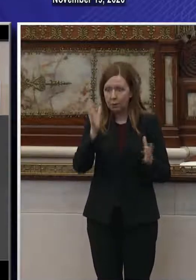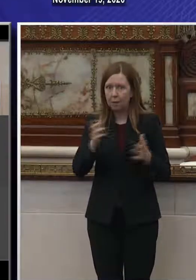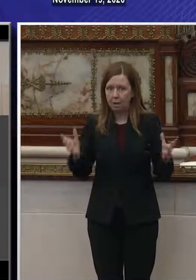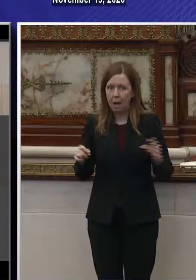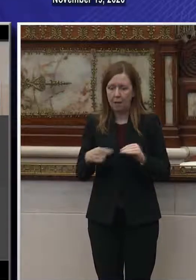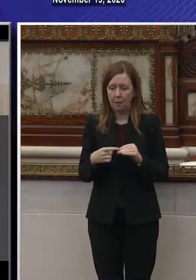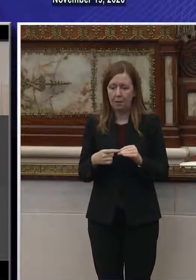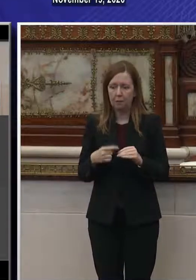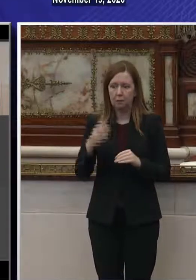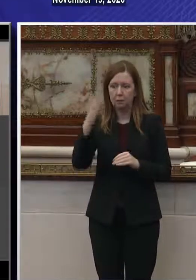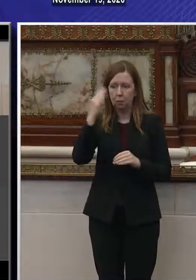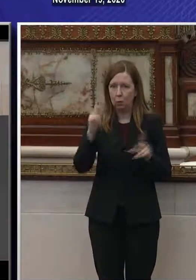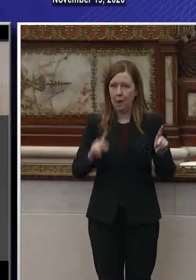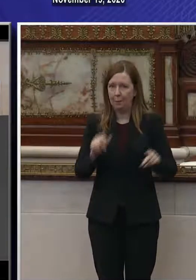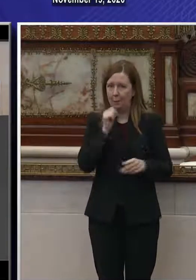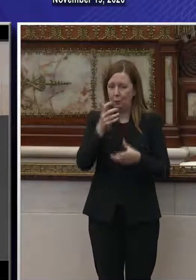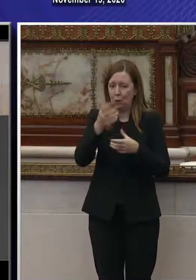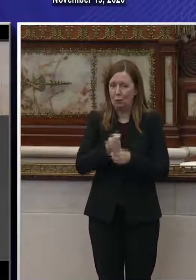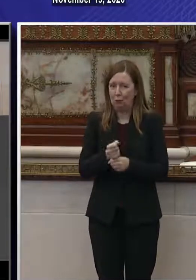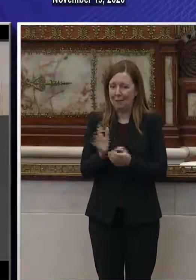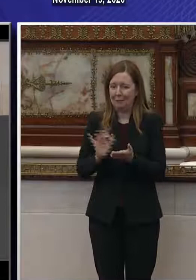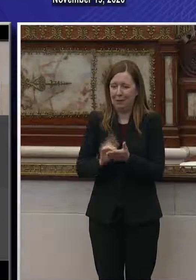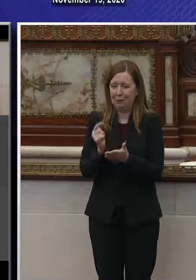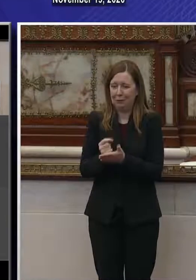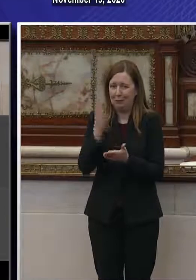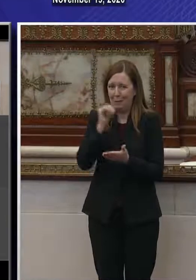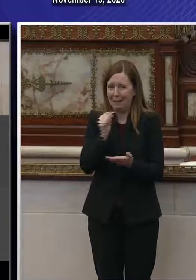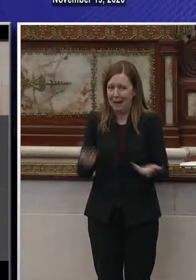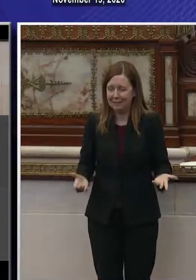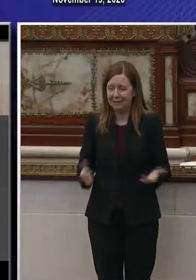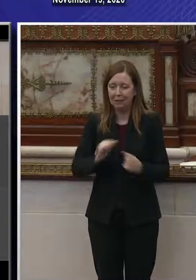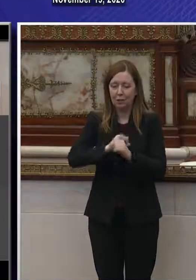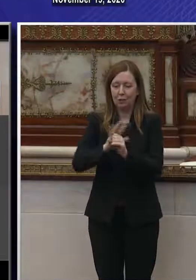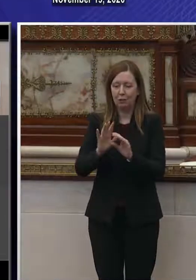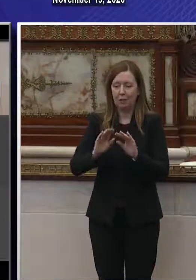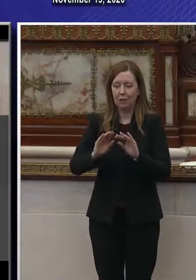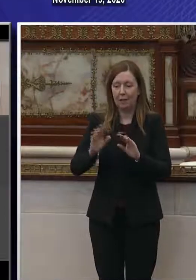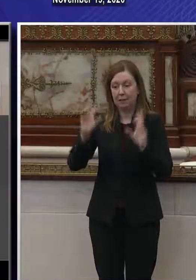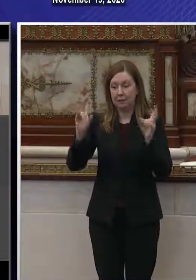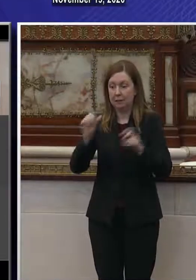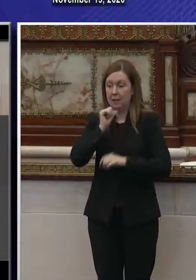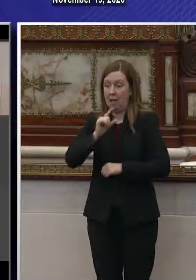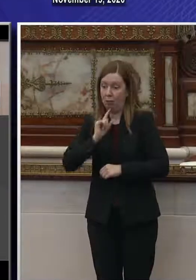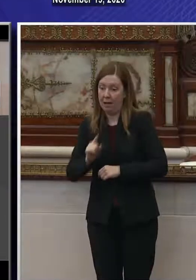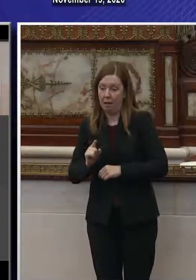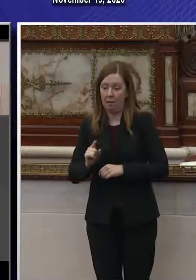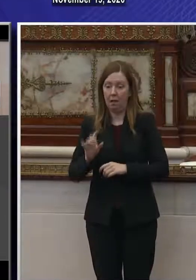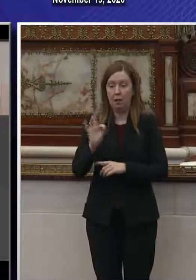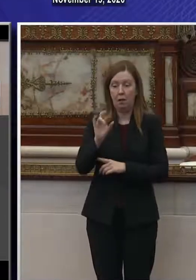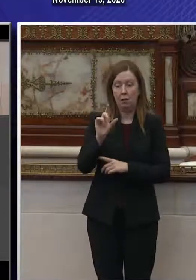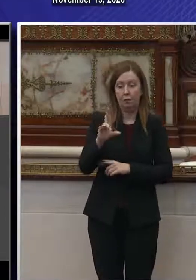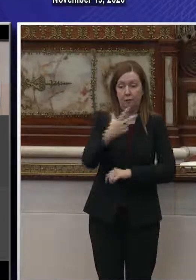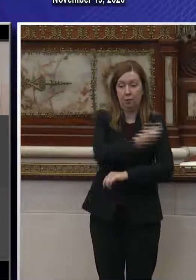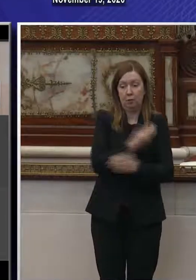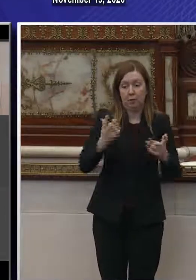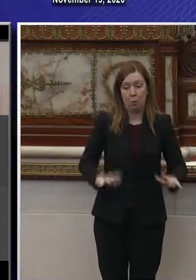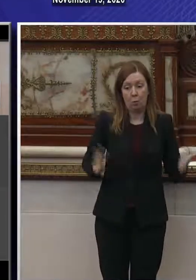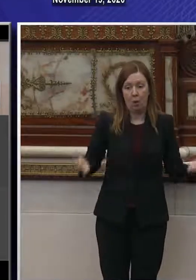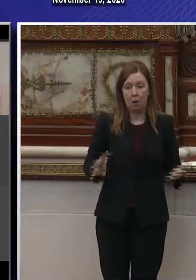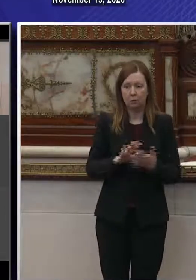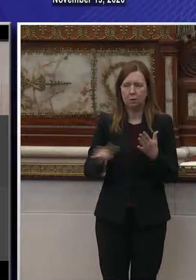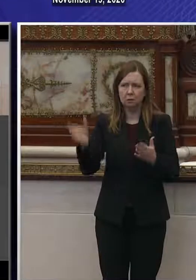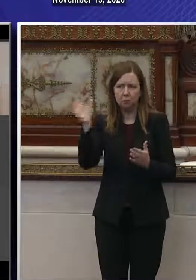about why people don't trust medical treatment, why the coronavirus isn't real, why I'm not going to get my flu shot.